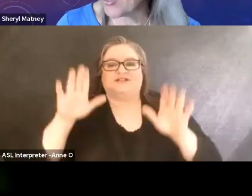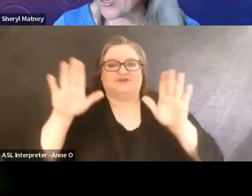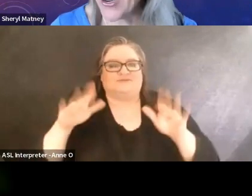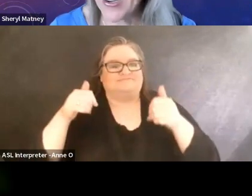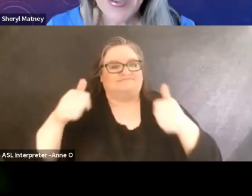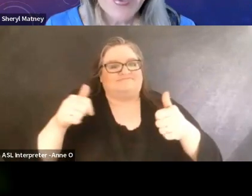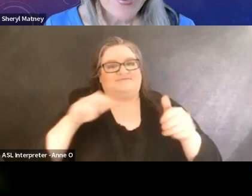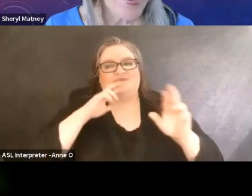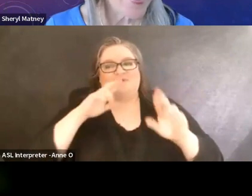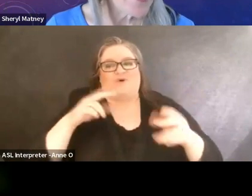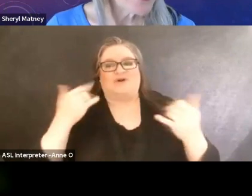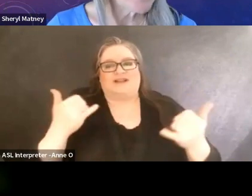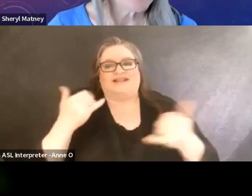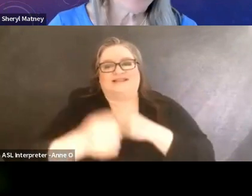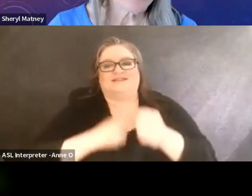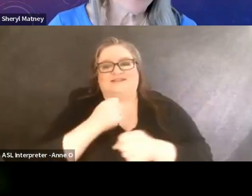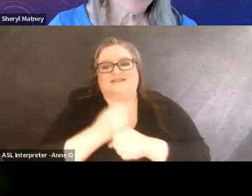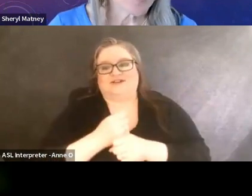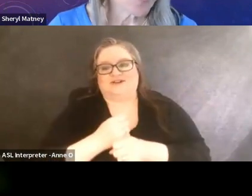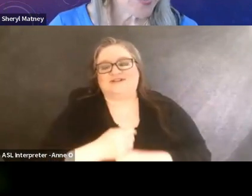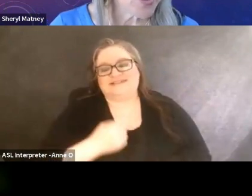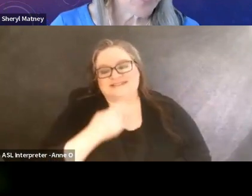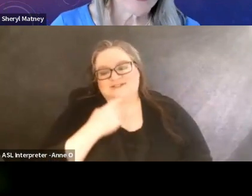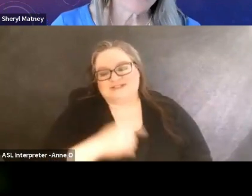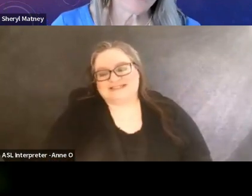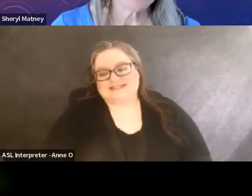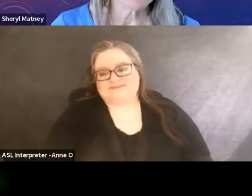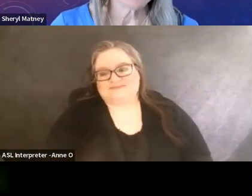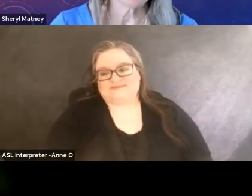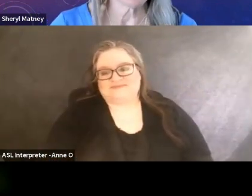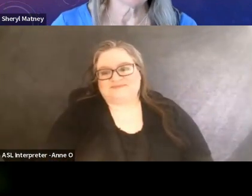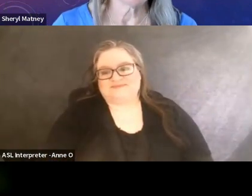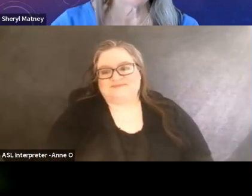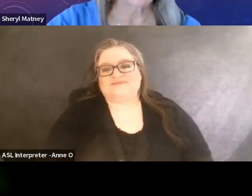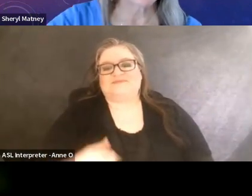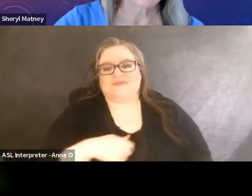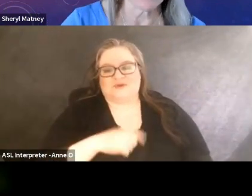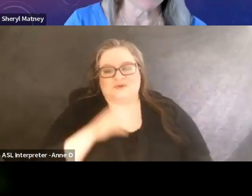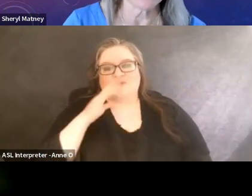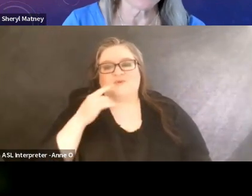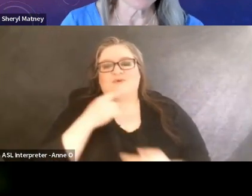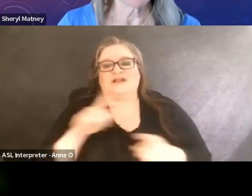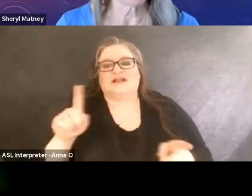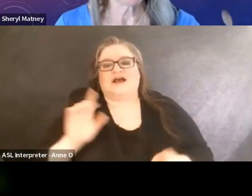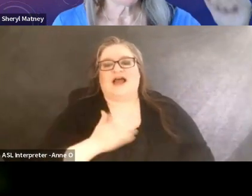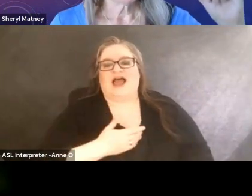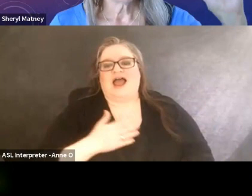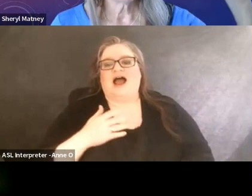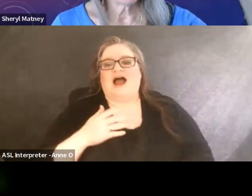reporting this year. Seriously, we will be announcing our TA